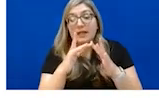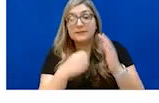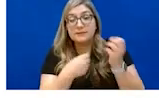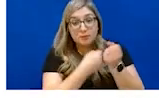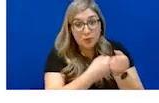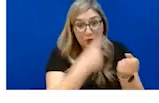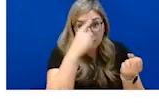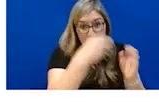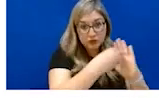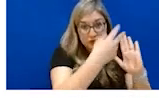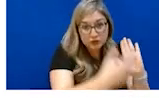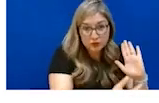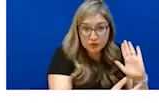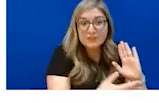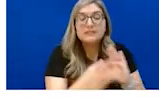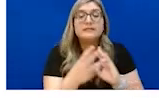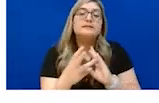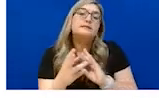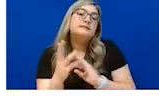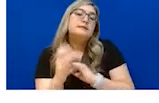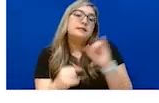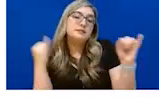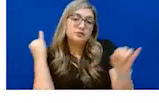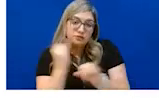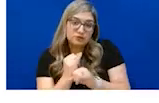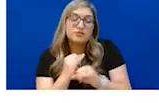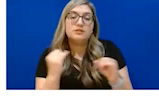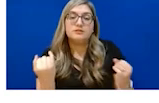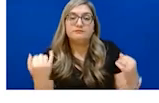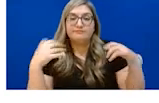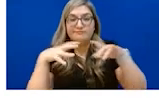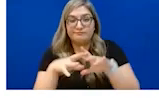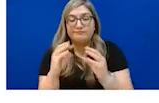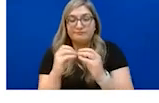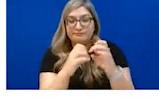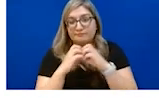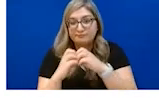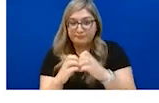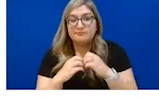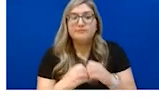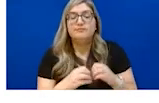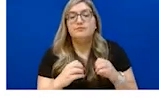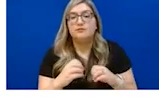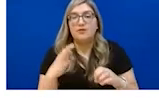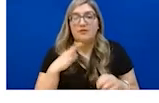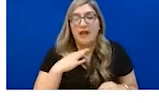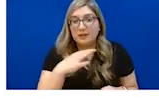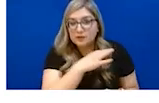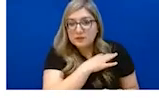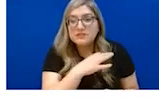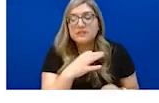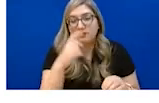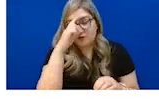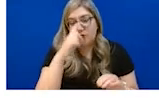this institutional collaboration throughout the state of California, faculty support, and professional development.